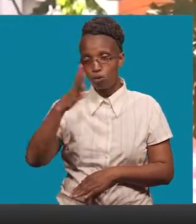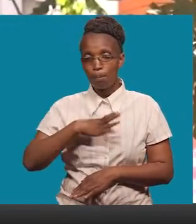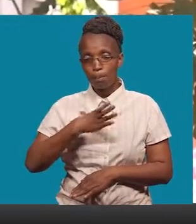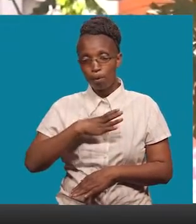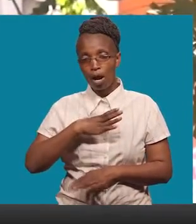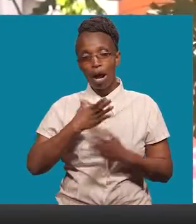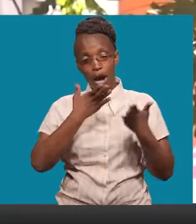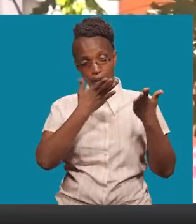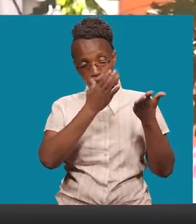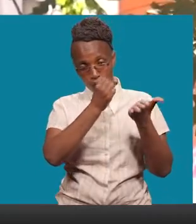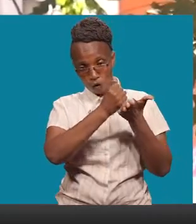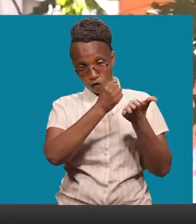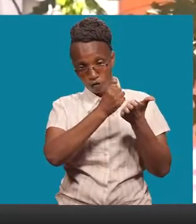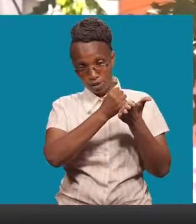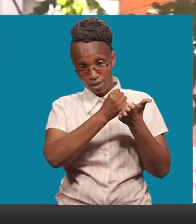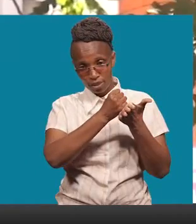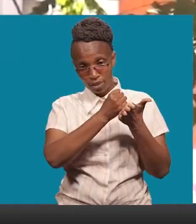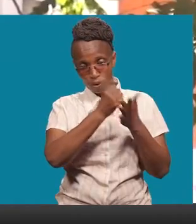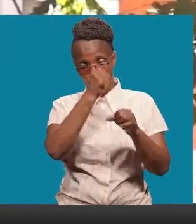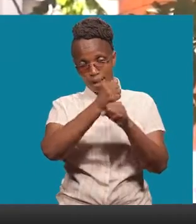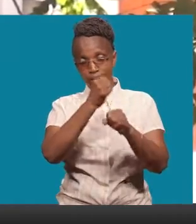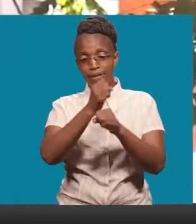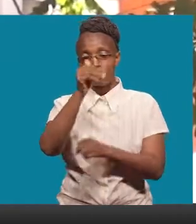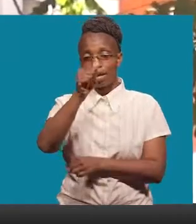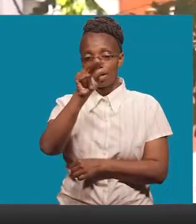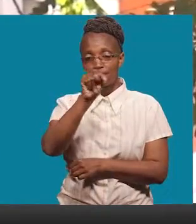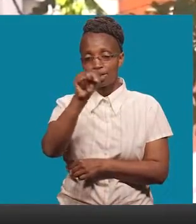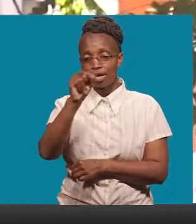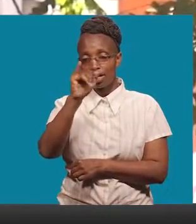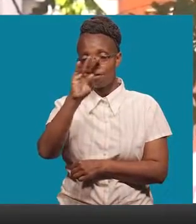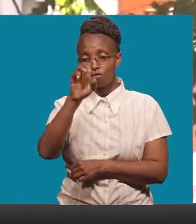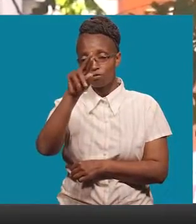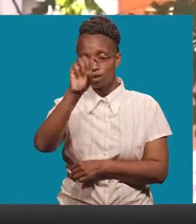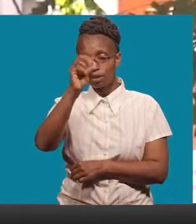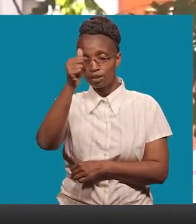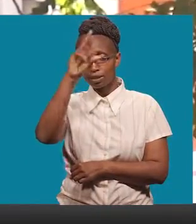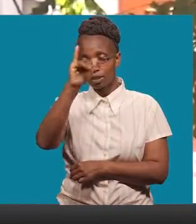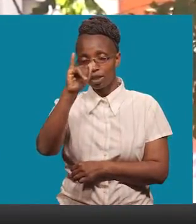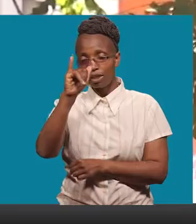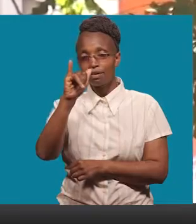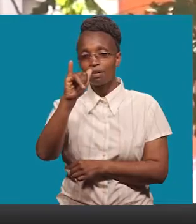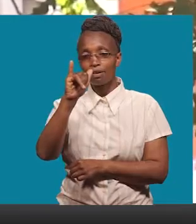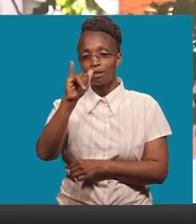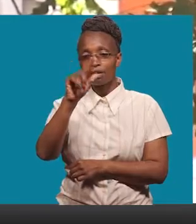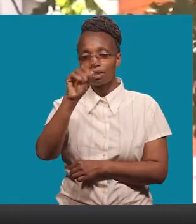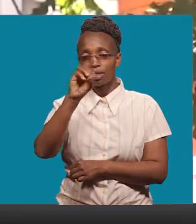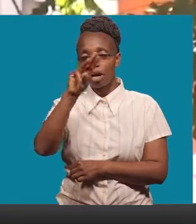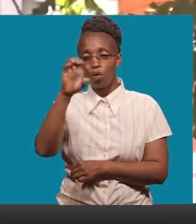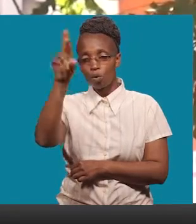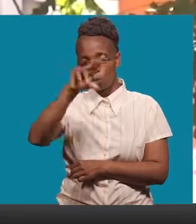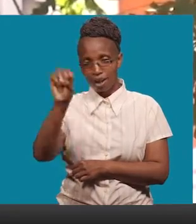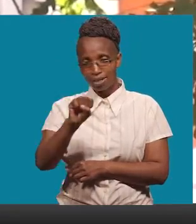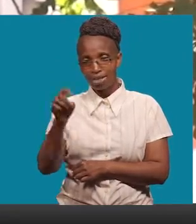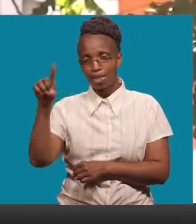fellow commissioners are still in office at anniversary towers. What possibly could they be doing